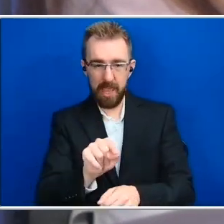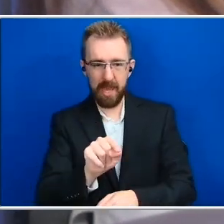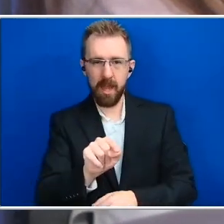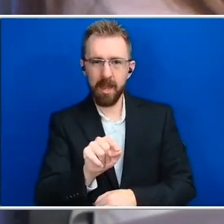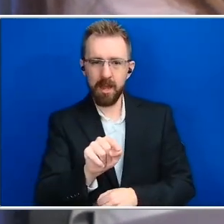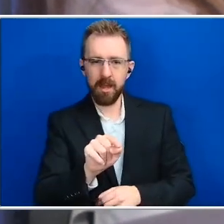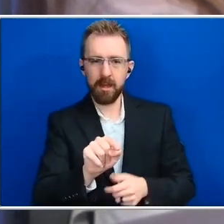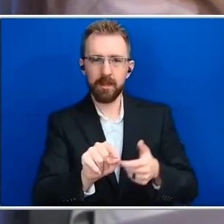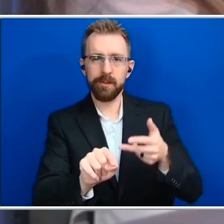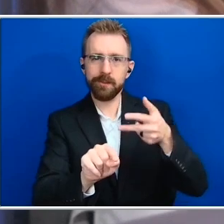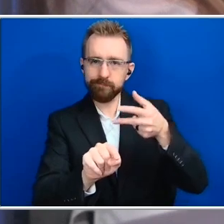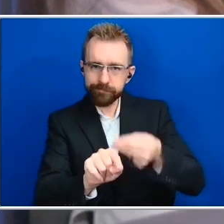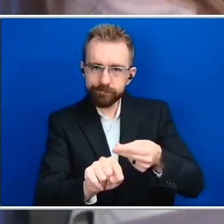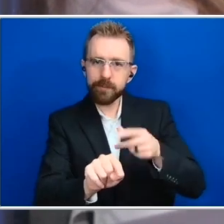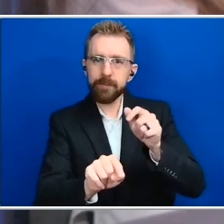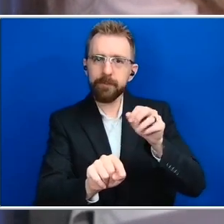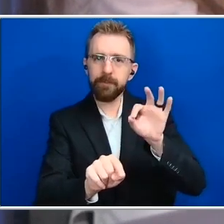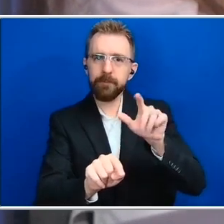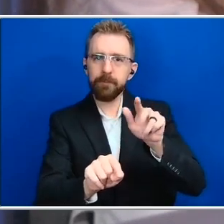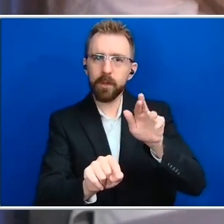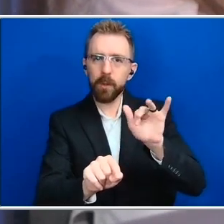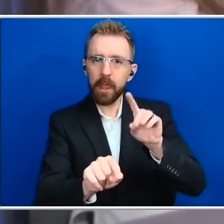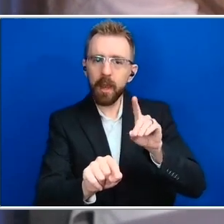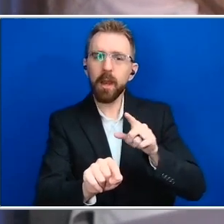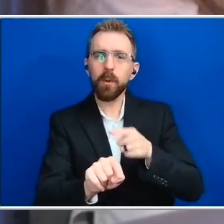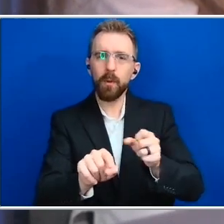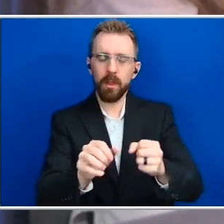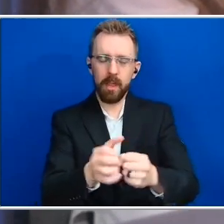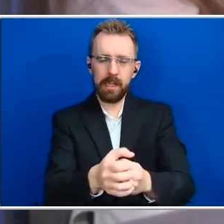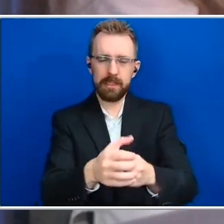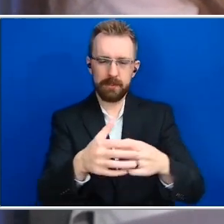fluid to expand the submucosa,